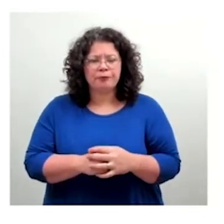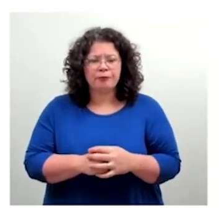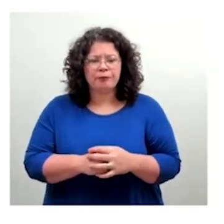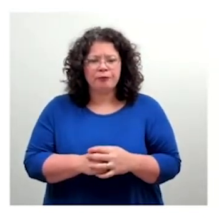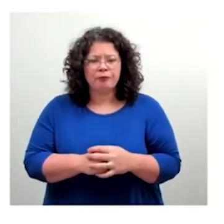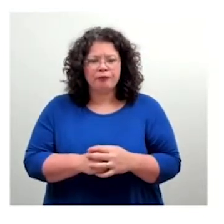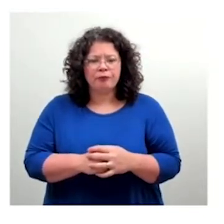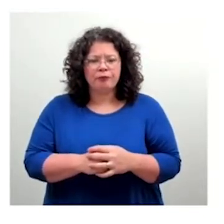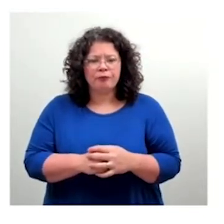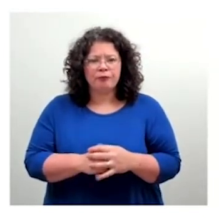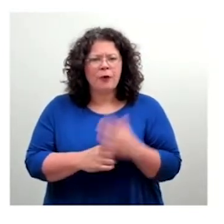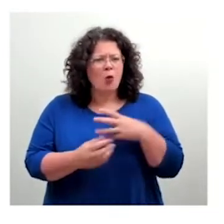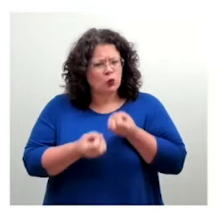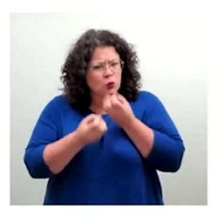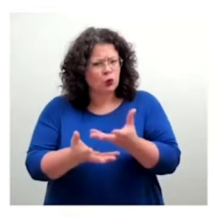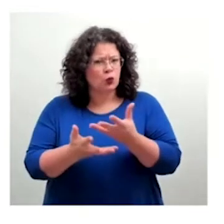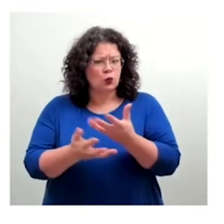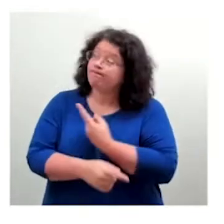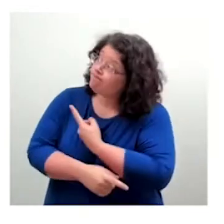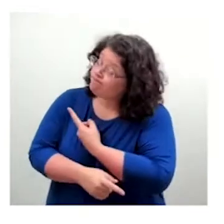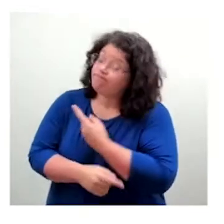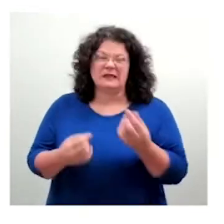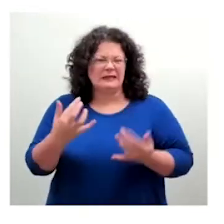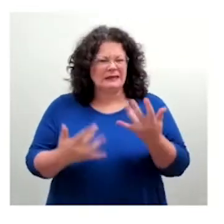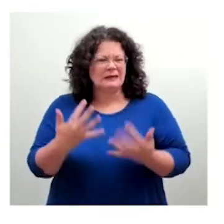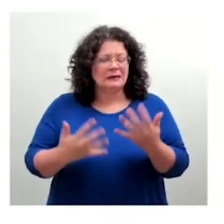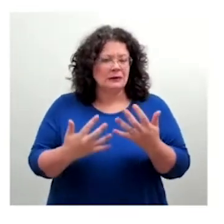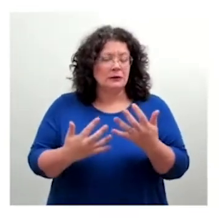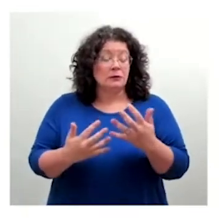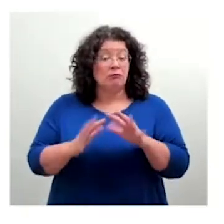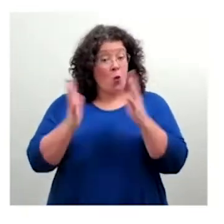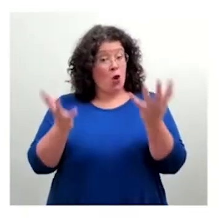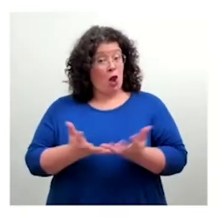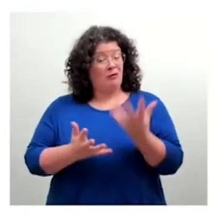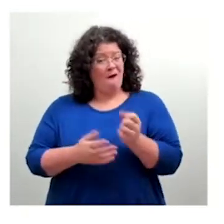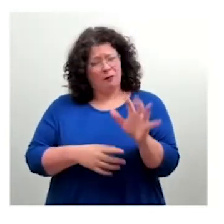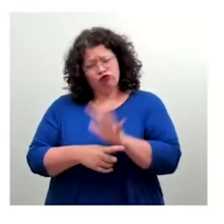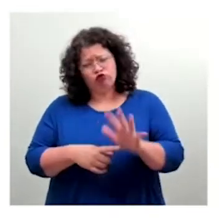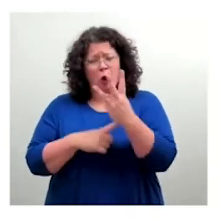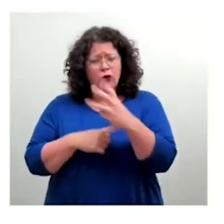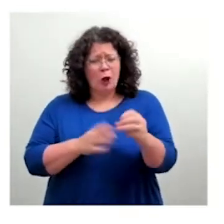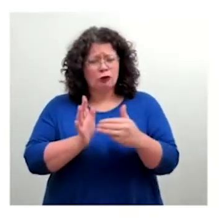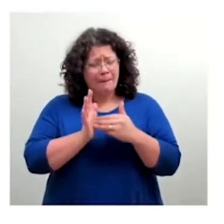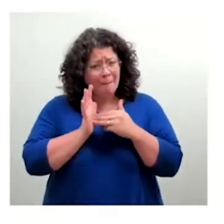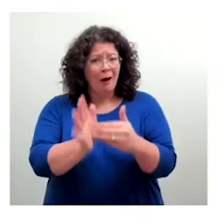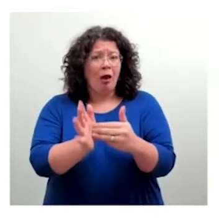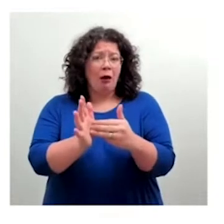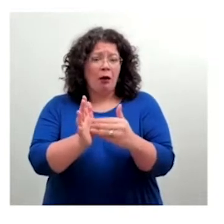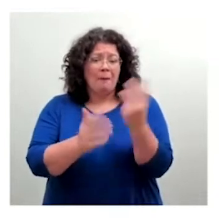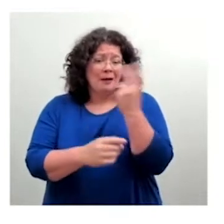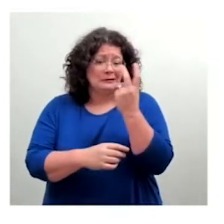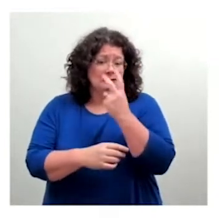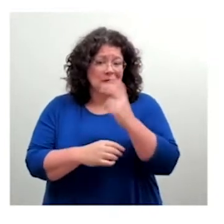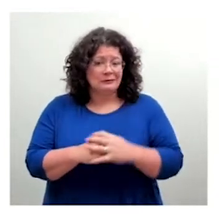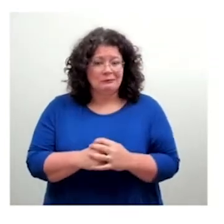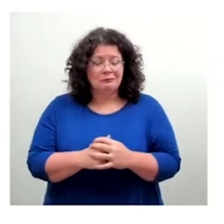people who have blindness. And I guess at a relatively conservative estimate, this number is expected to double in the next 15